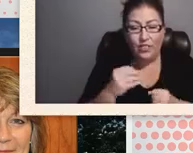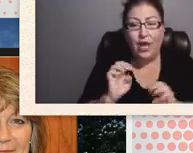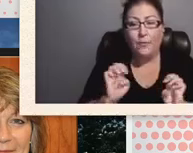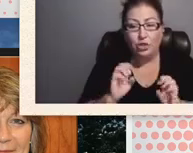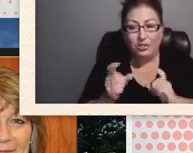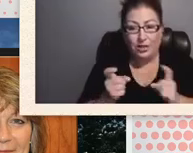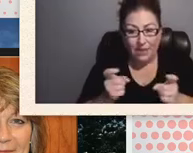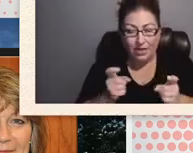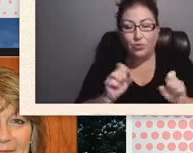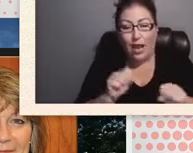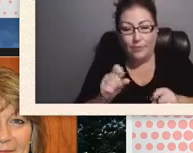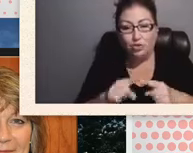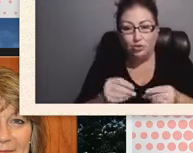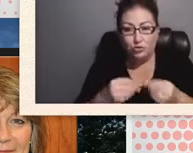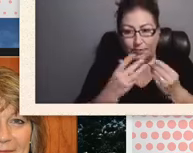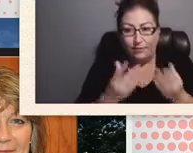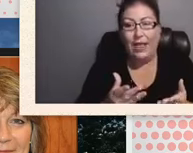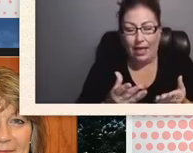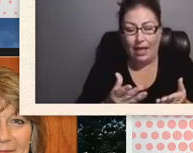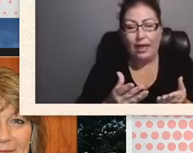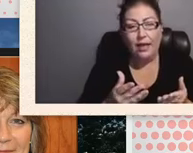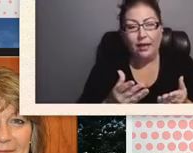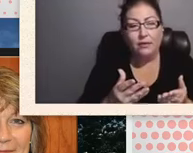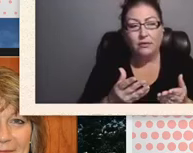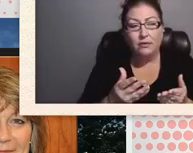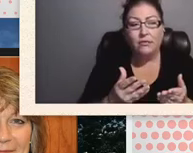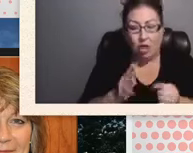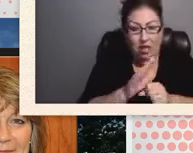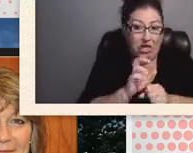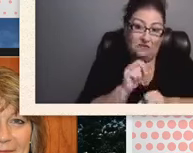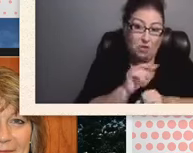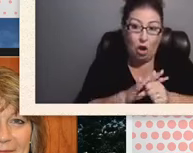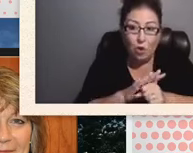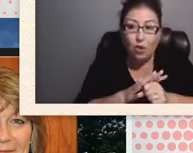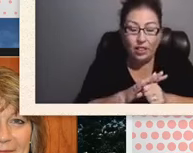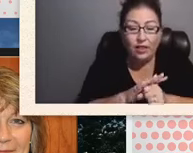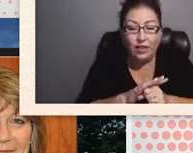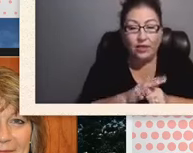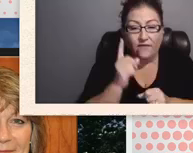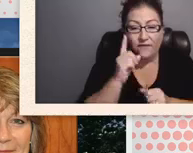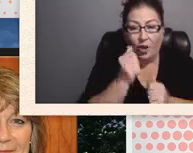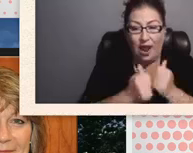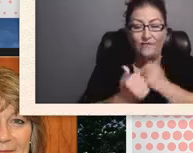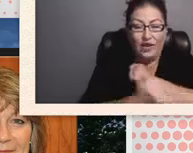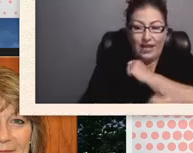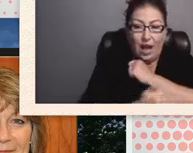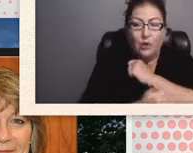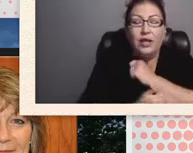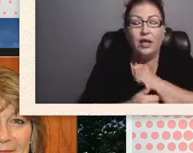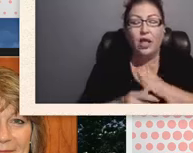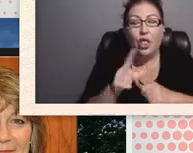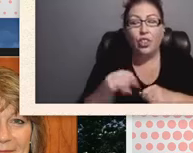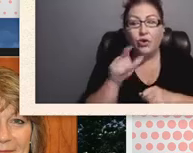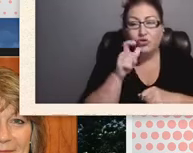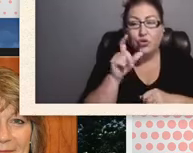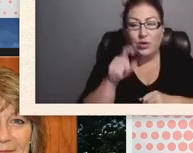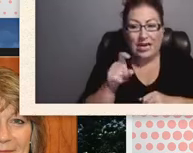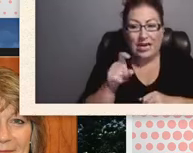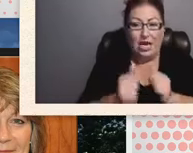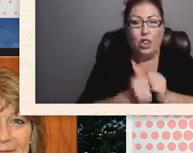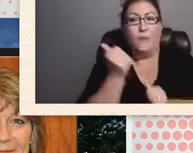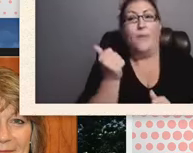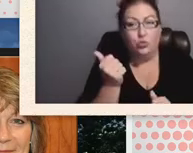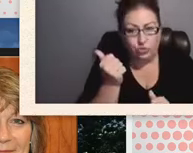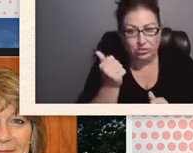to supply, even locally, and for every county, those who needed it the most.